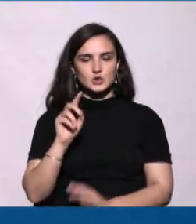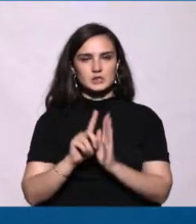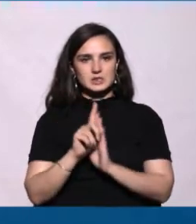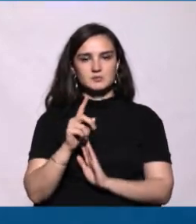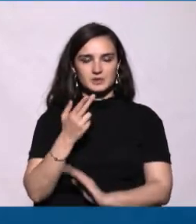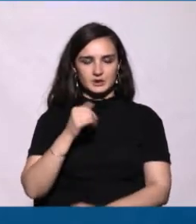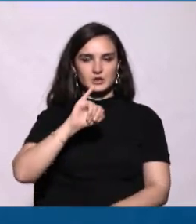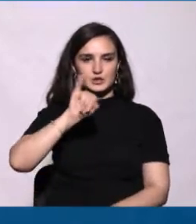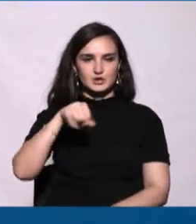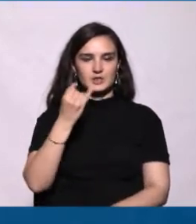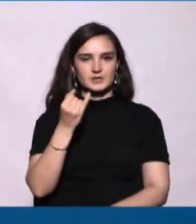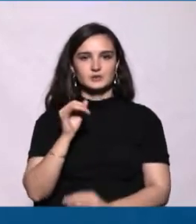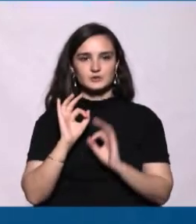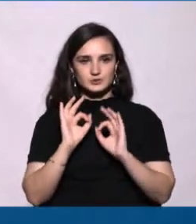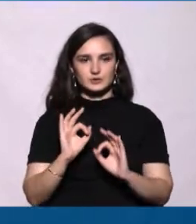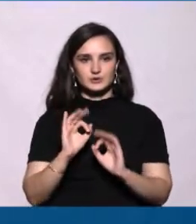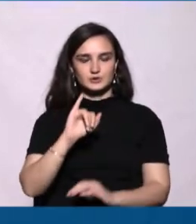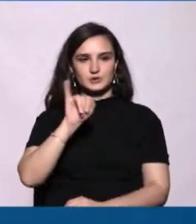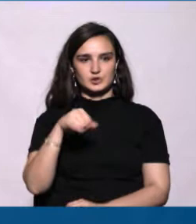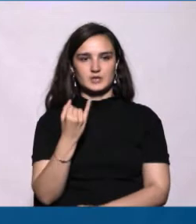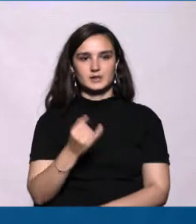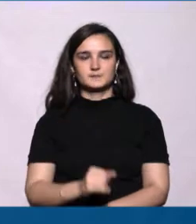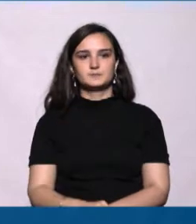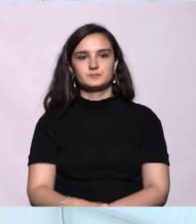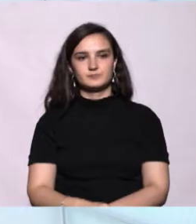J, that's right. It starts with the letter J.